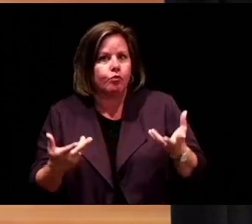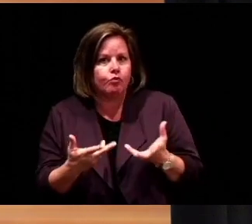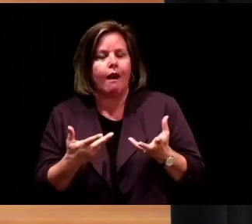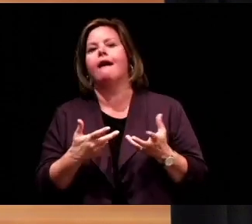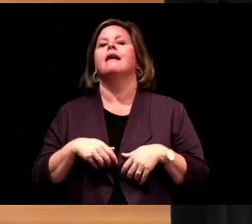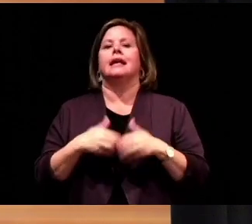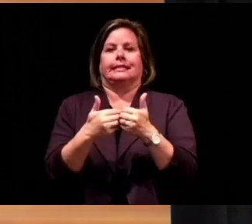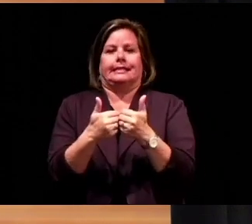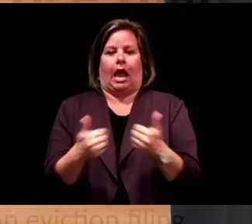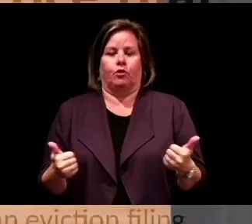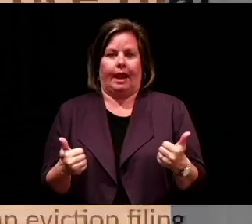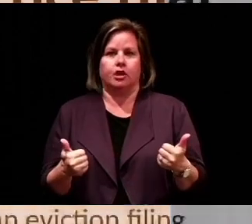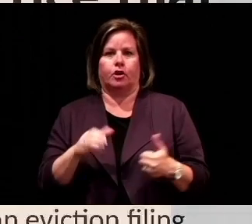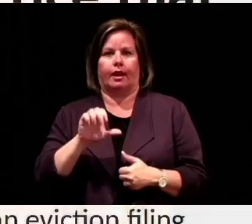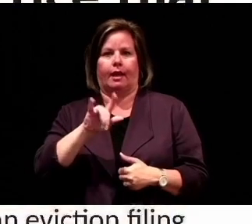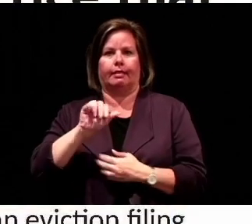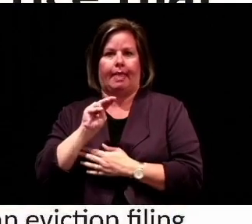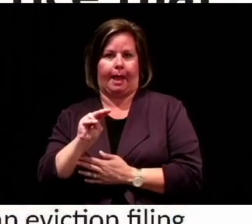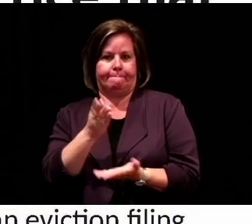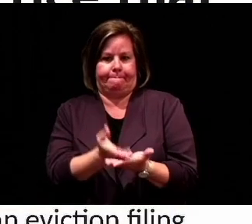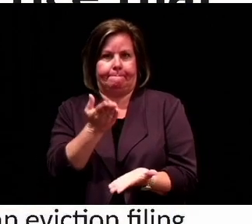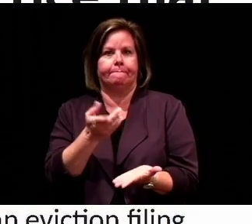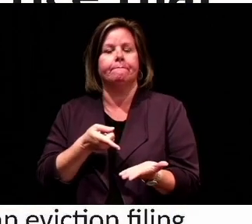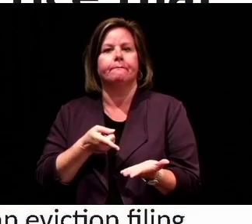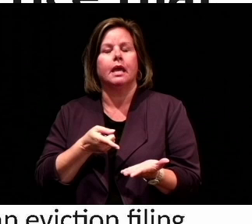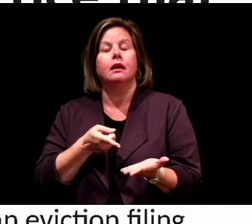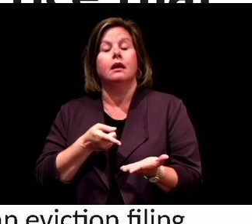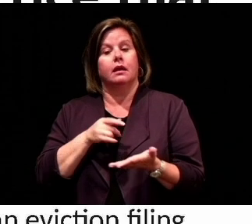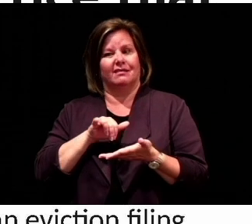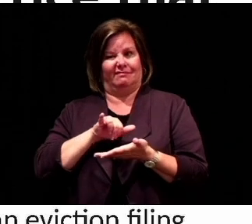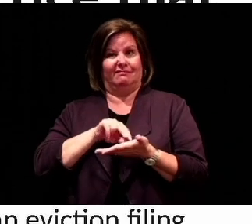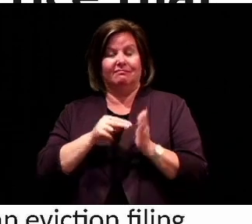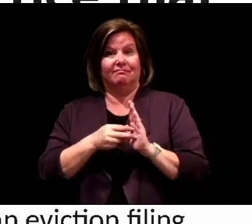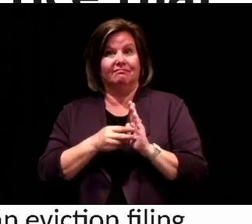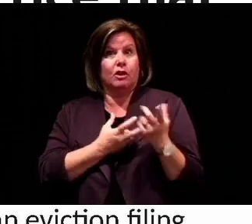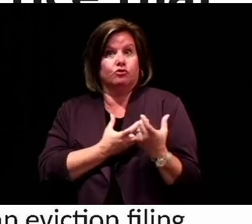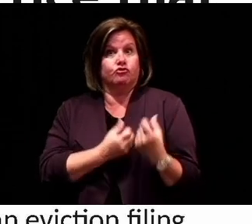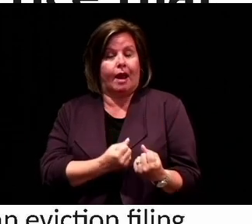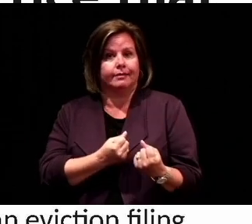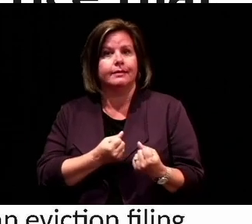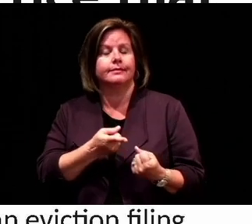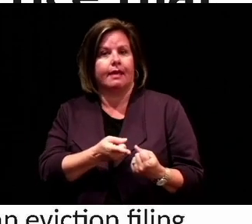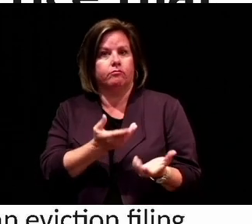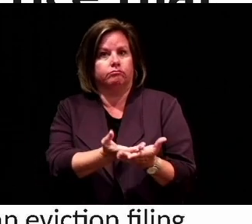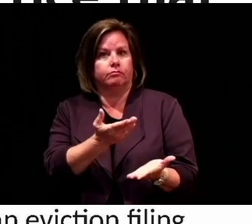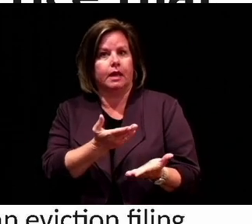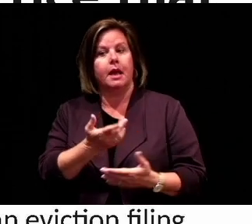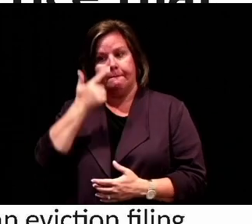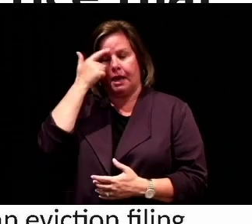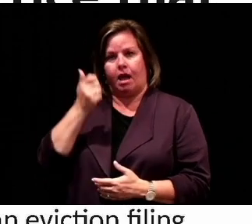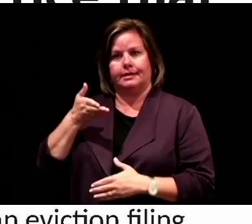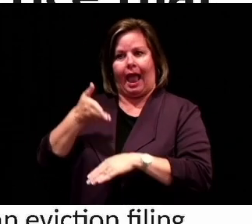case, what's the facially neutral policy or practice? They said it was a blanket ban that discouraged people from applying. The